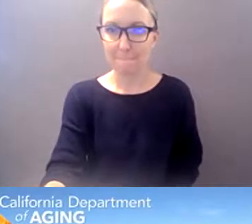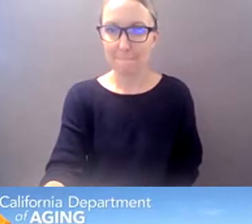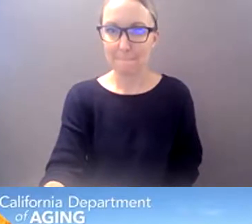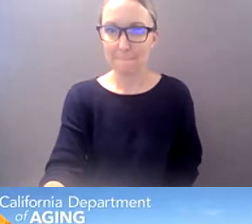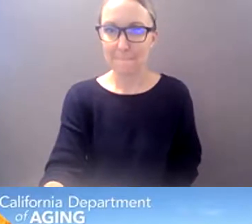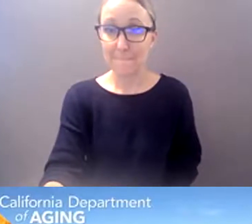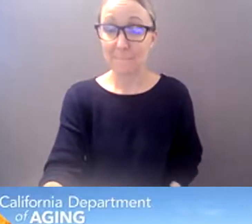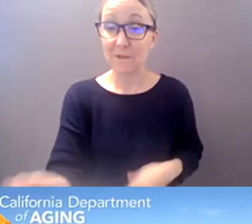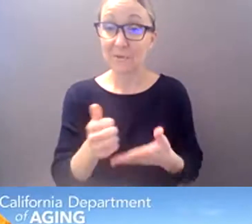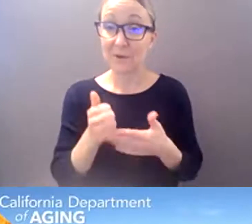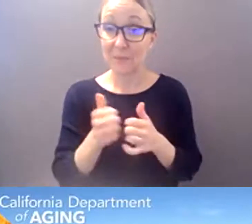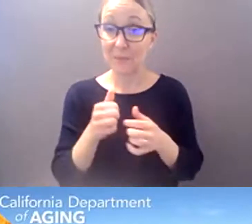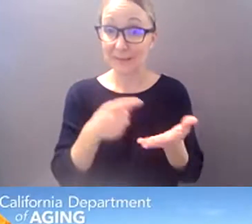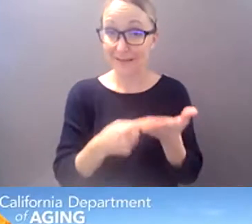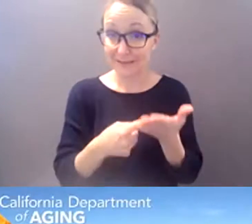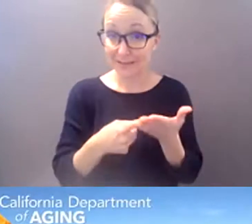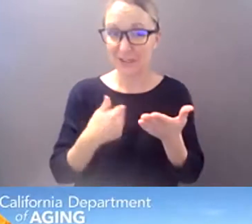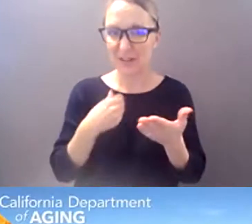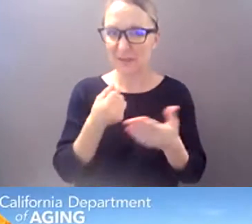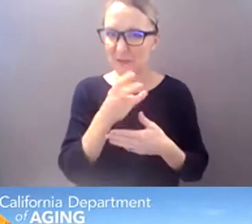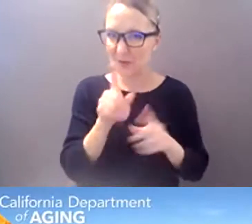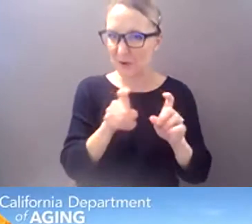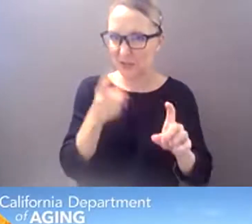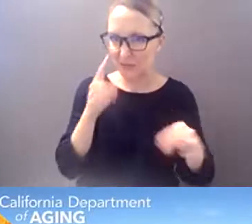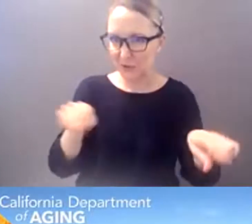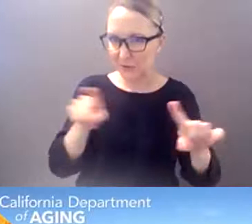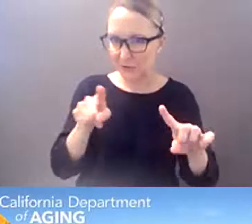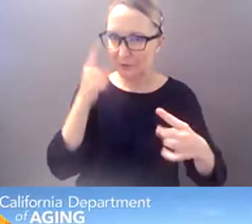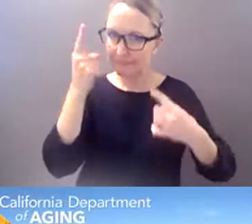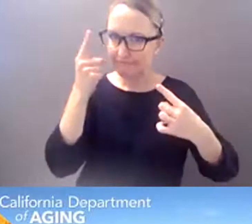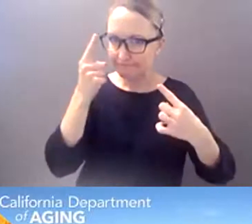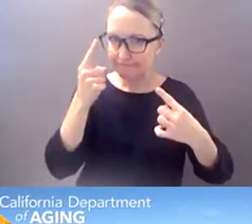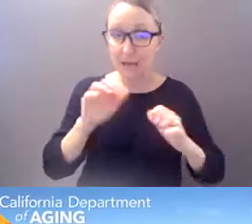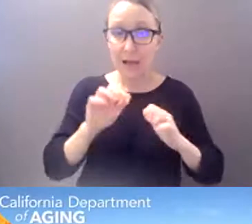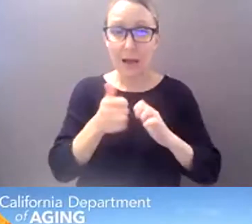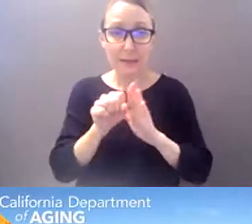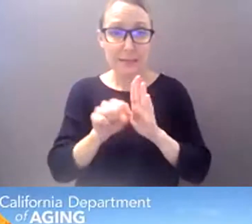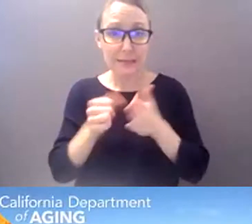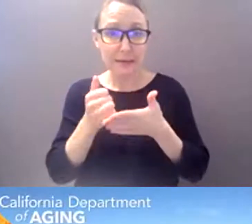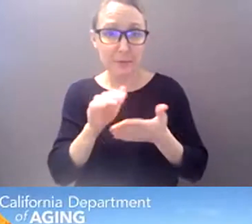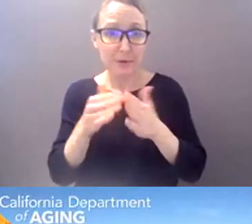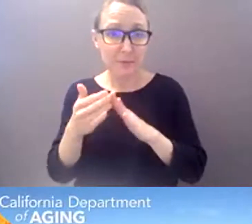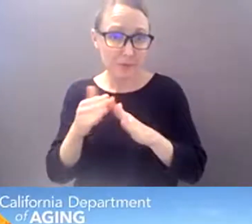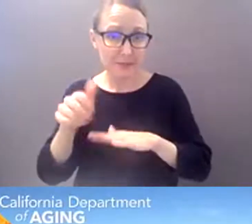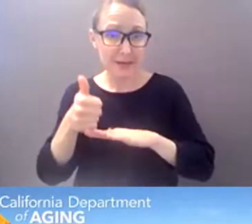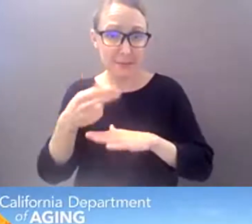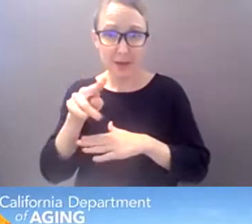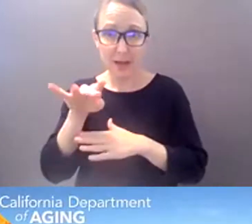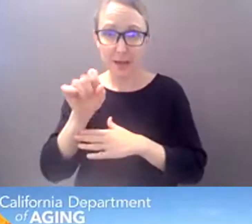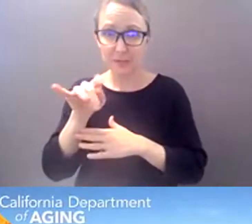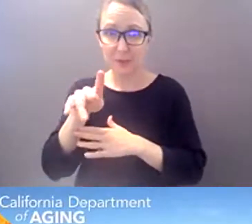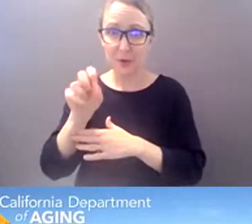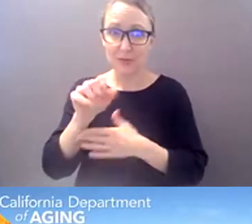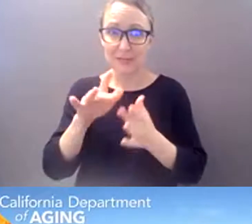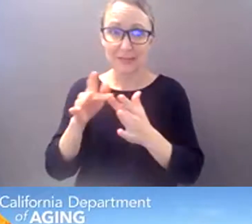we've got a few questions here for you to kind of think about. So how can the state help communities establish a hubs and spokes network for aging and